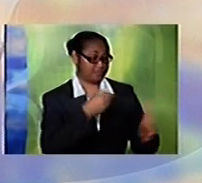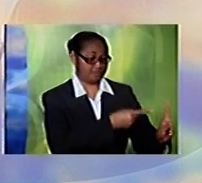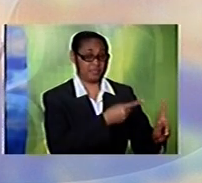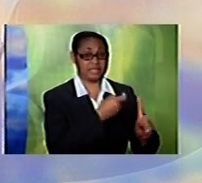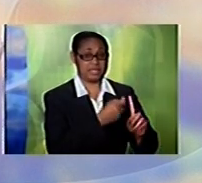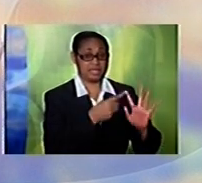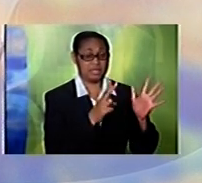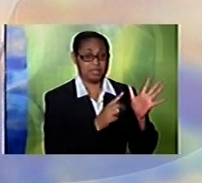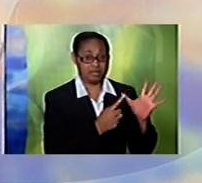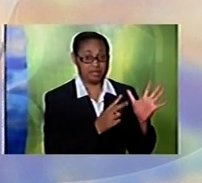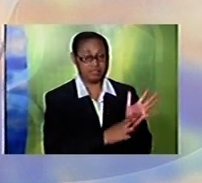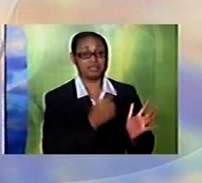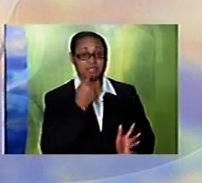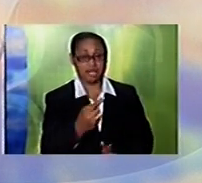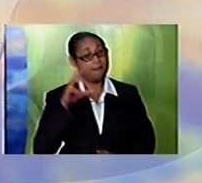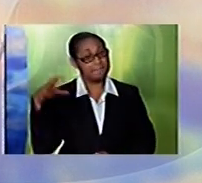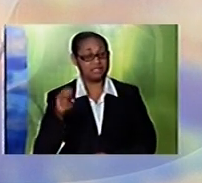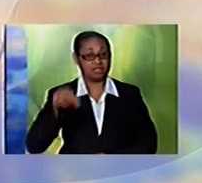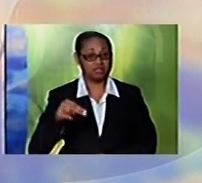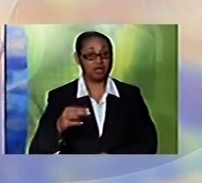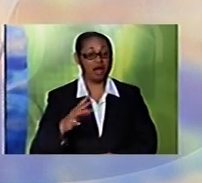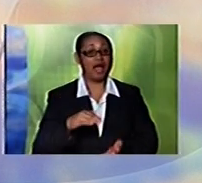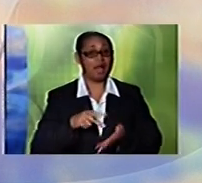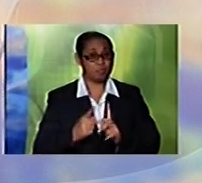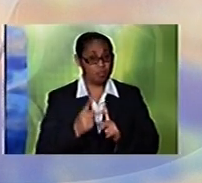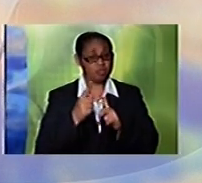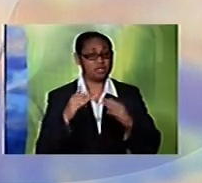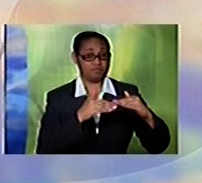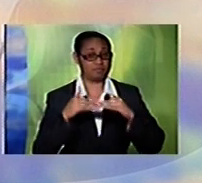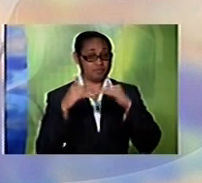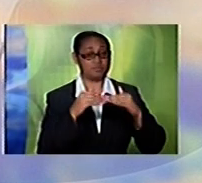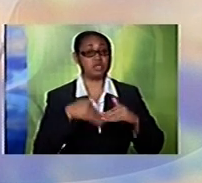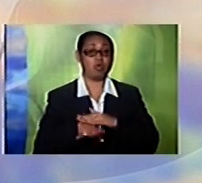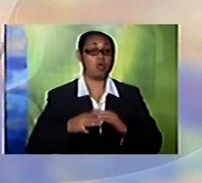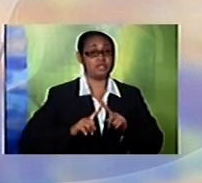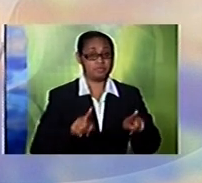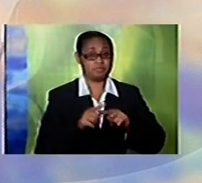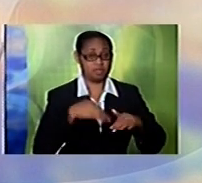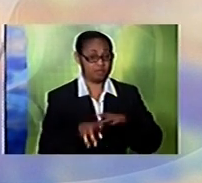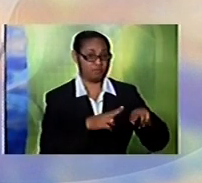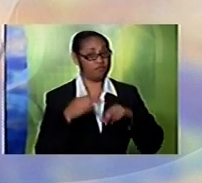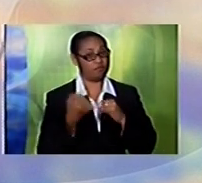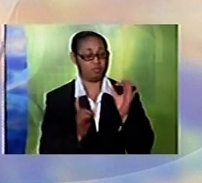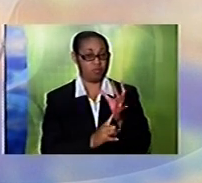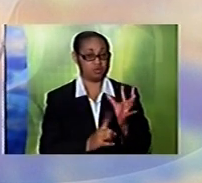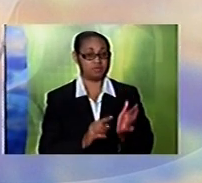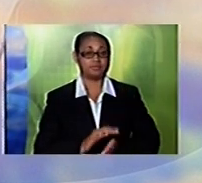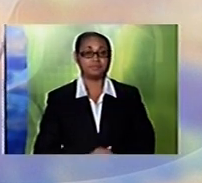Francis Keane, says the need to promote energy conservation and efficiency in all sectors of the economy is